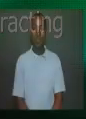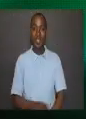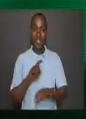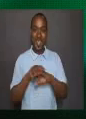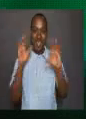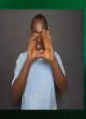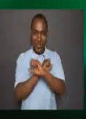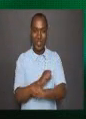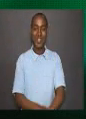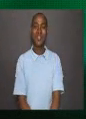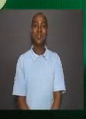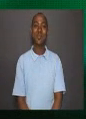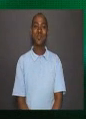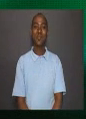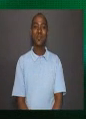Time's up.